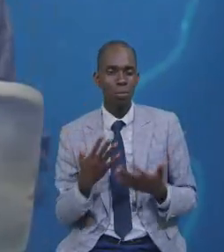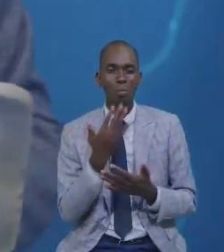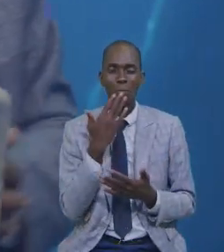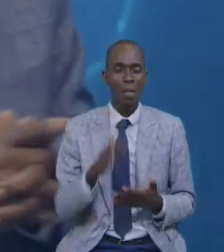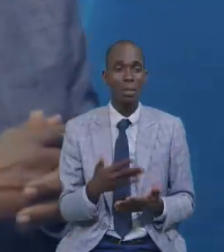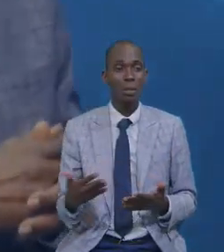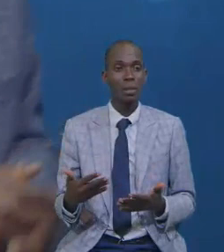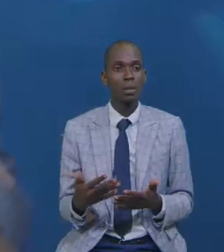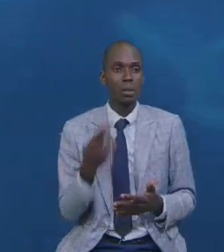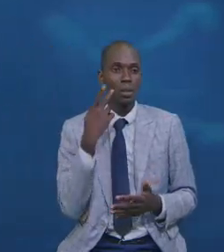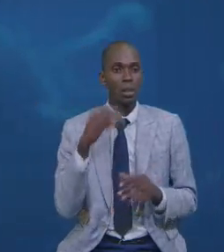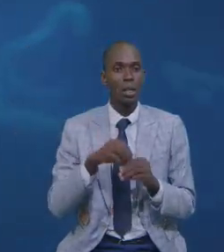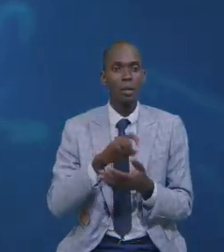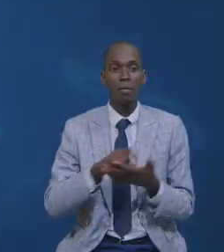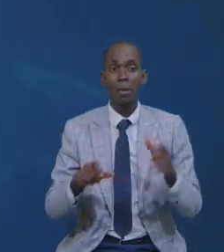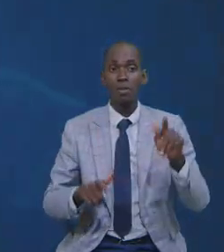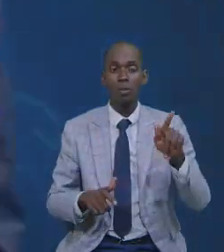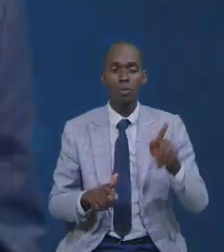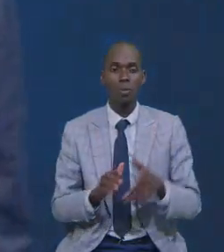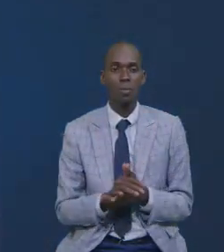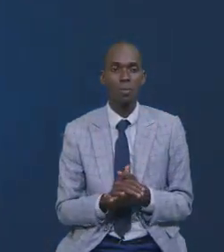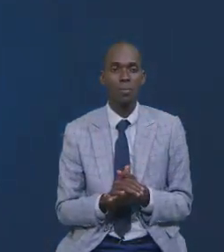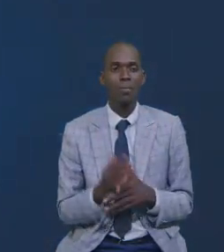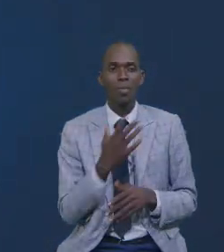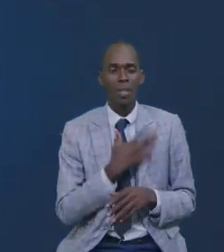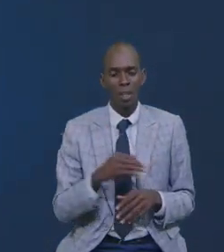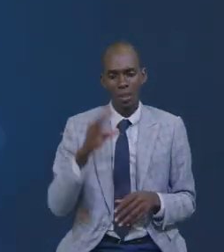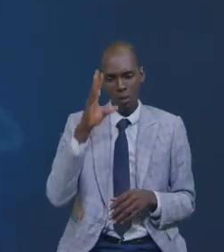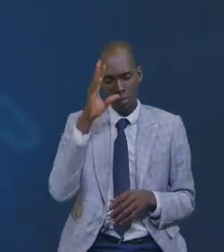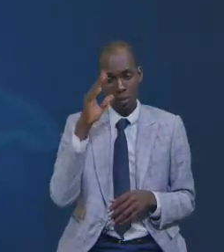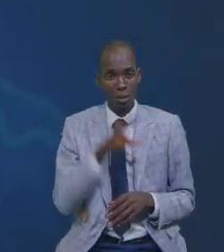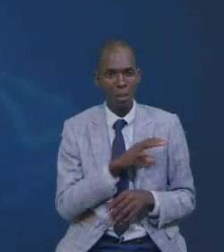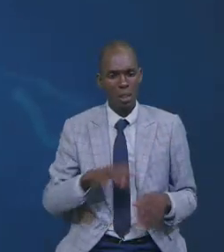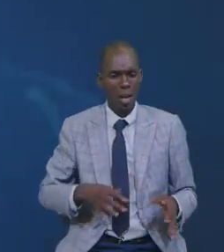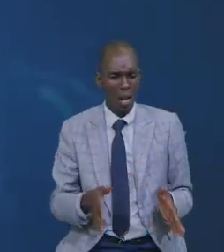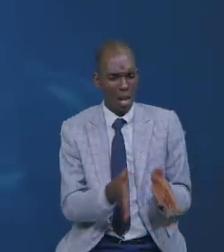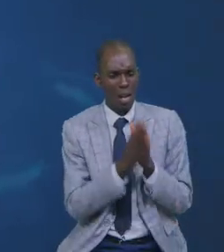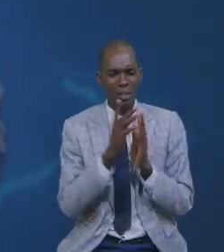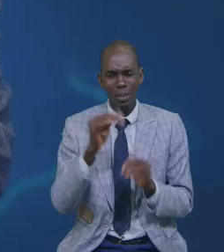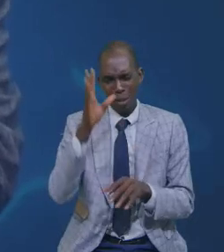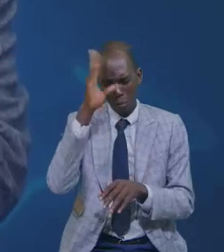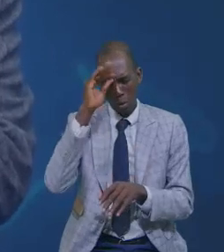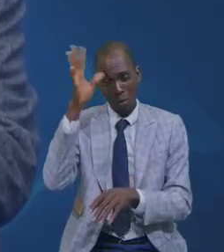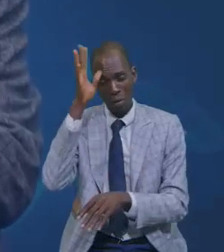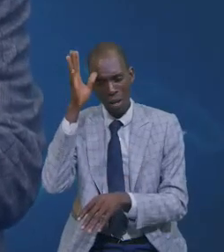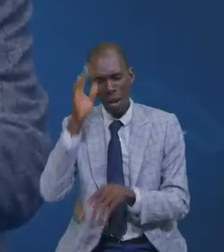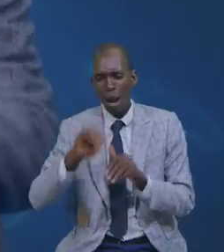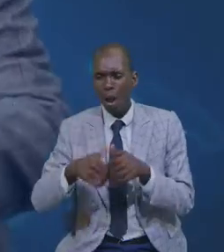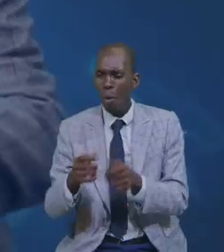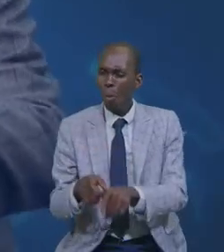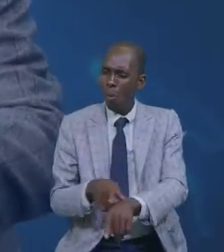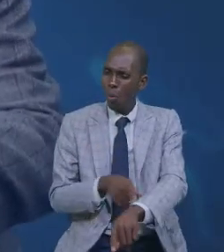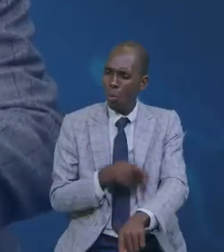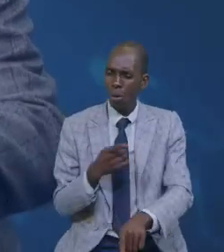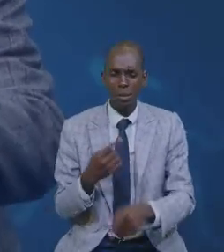21, and he asked his father, how long is it ago